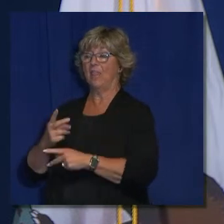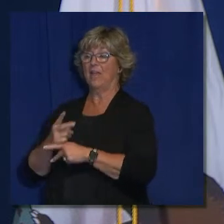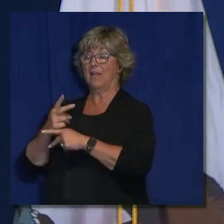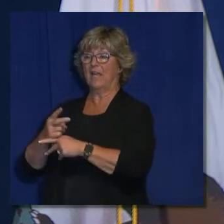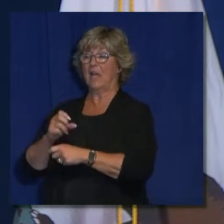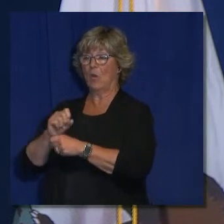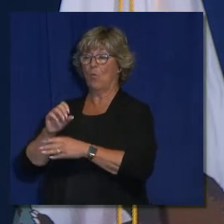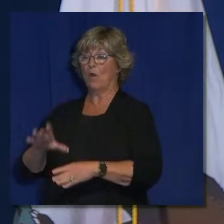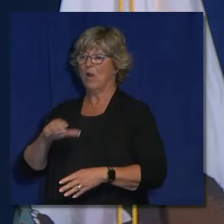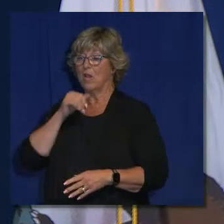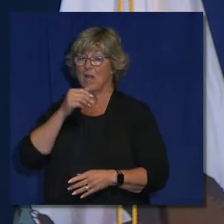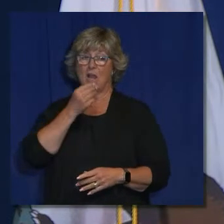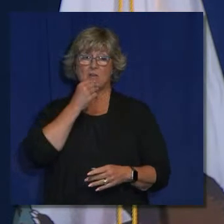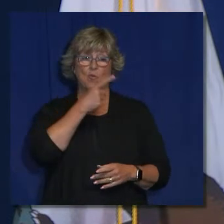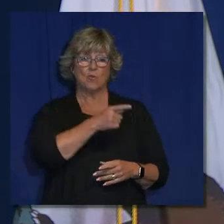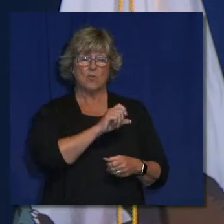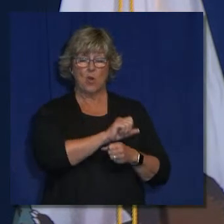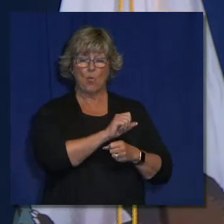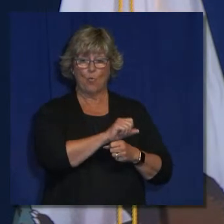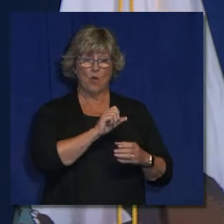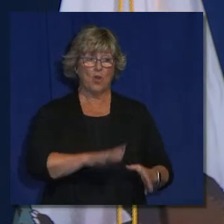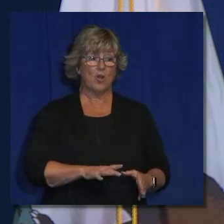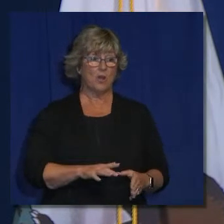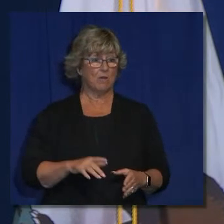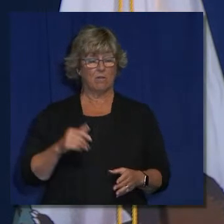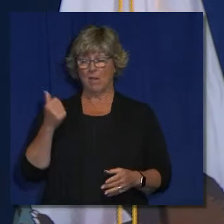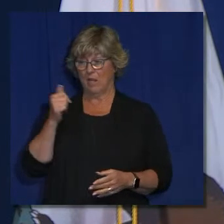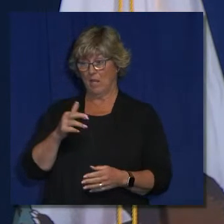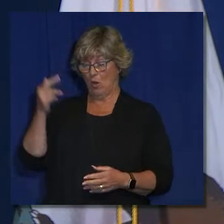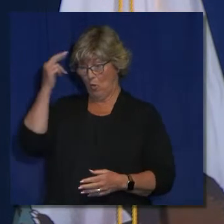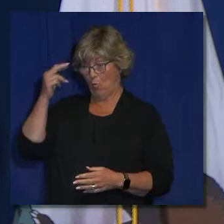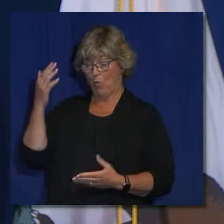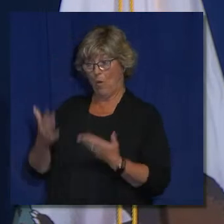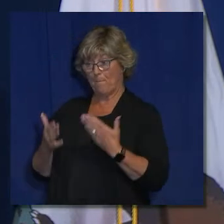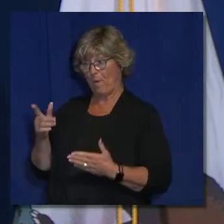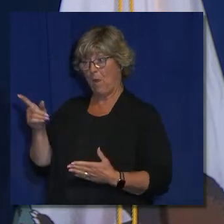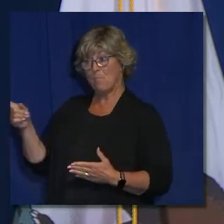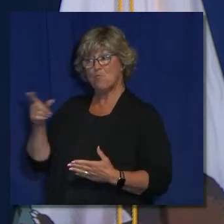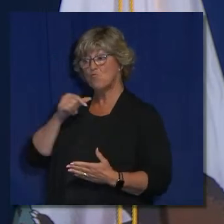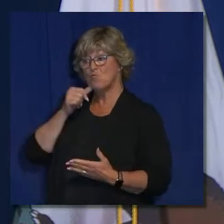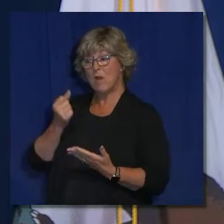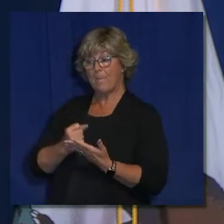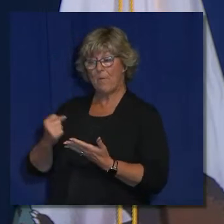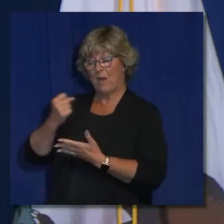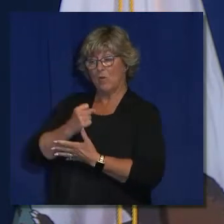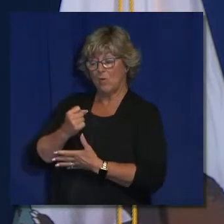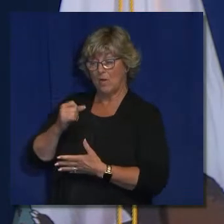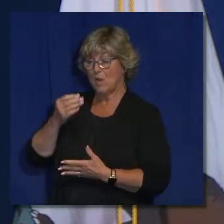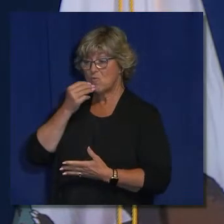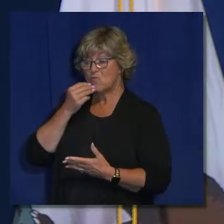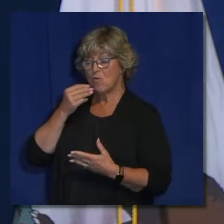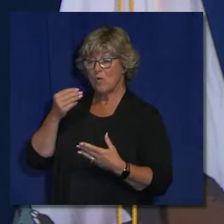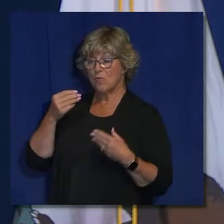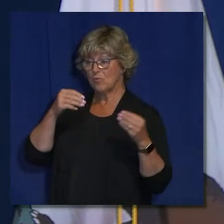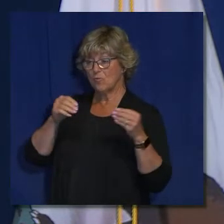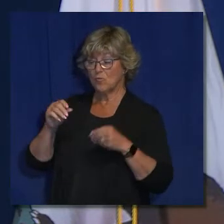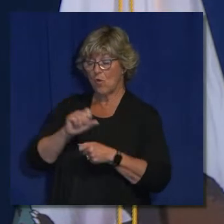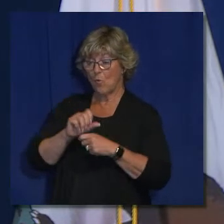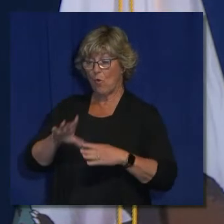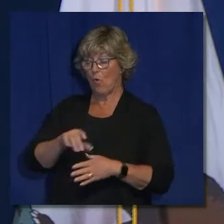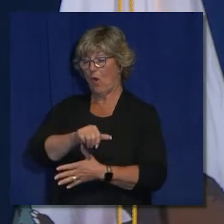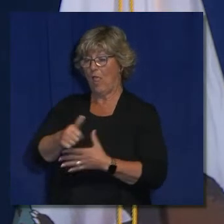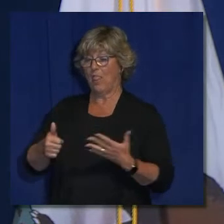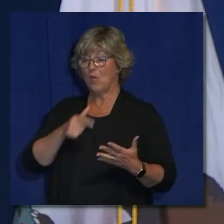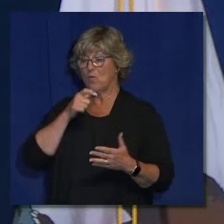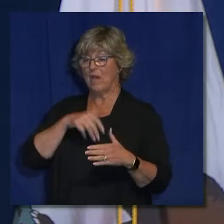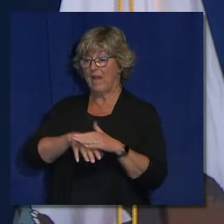workers and not grocery workers. So is there any reason why maybe you didn't prioritize grocery store workers or others who